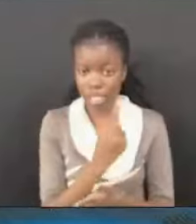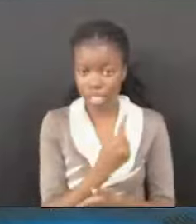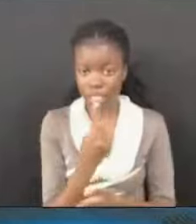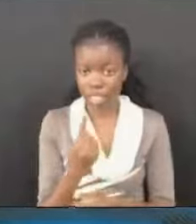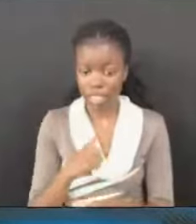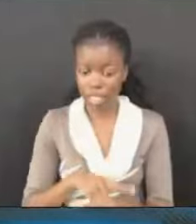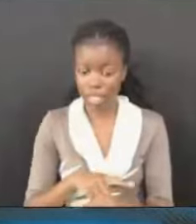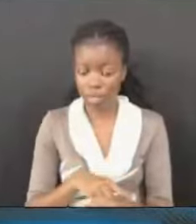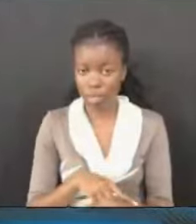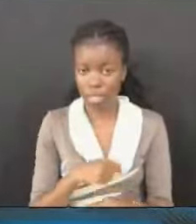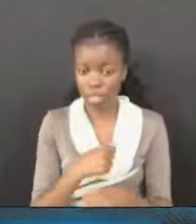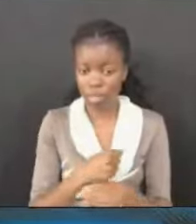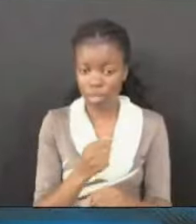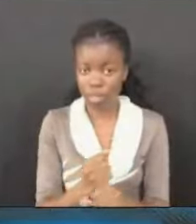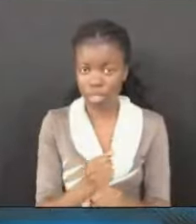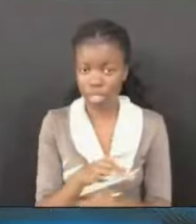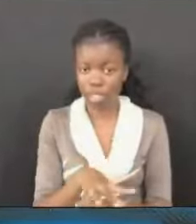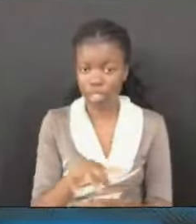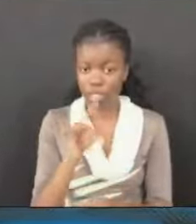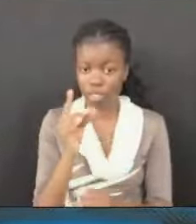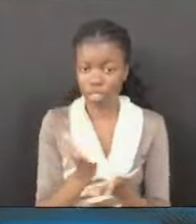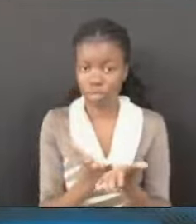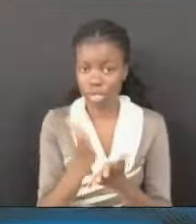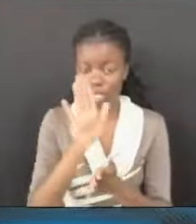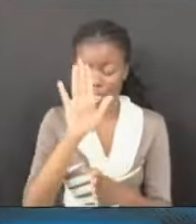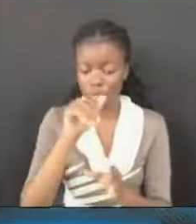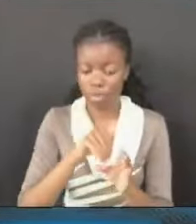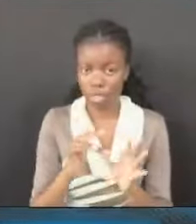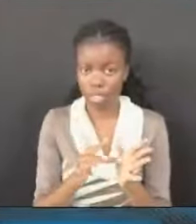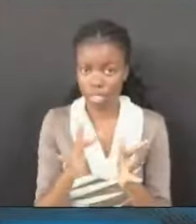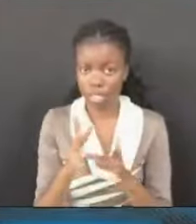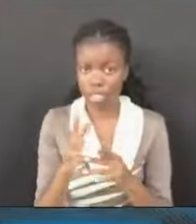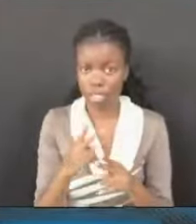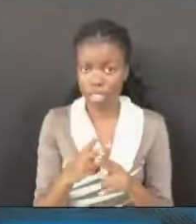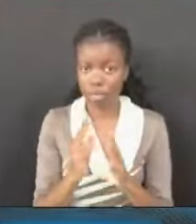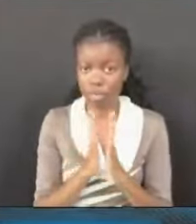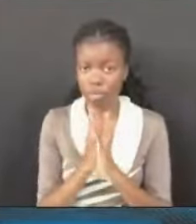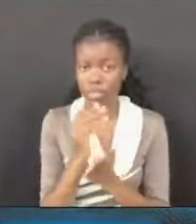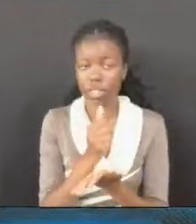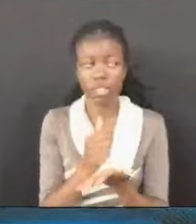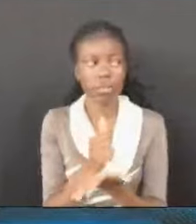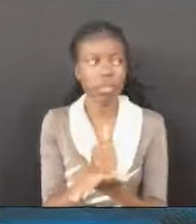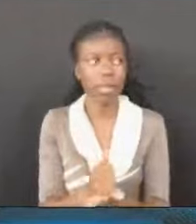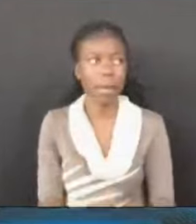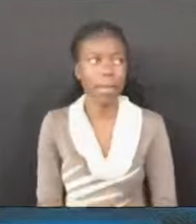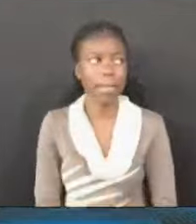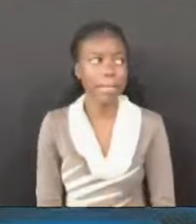will make a choice to serve you. In Jesus' name we pray. Amen. Thank you.